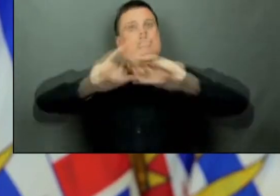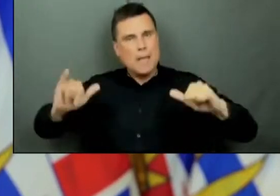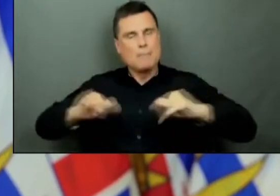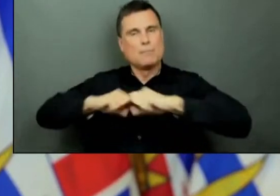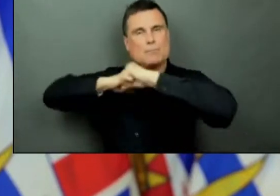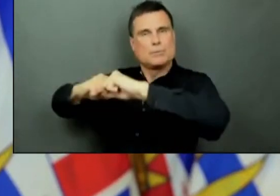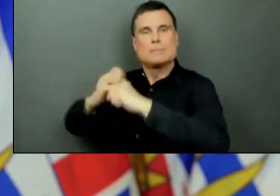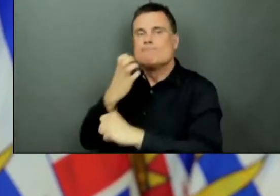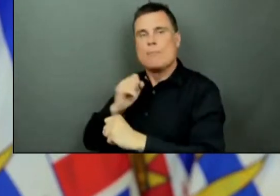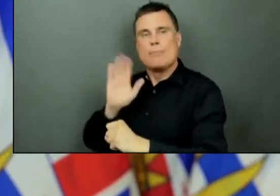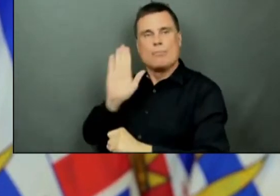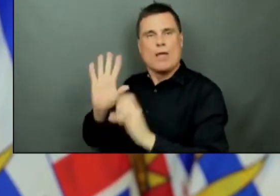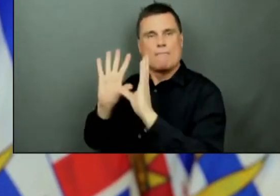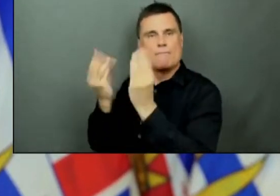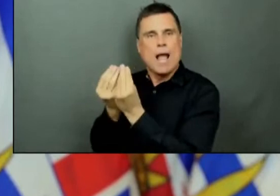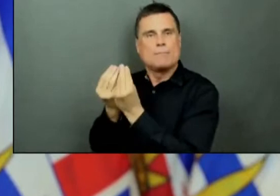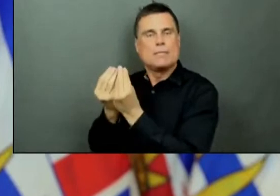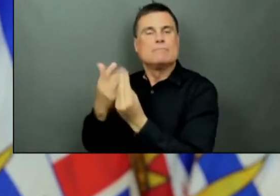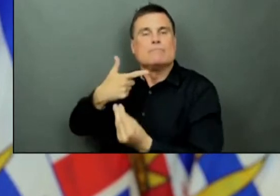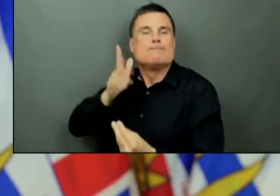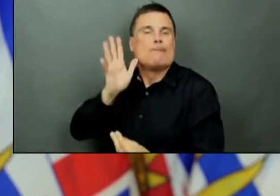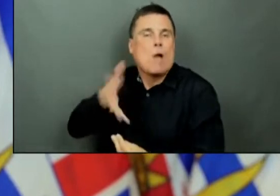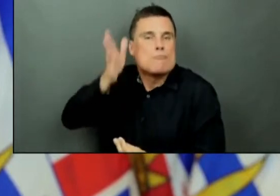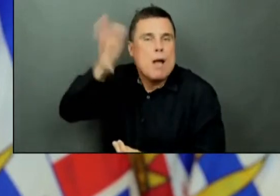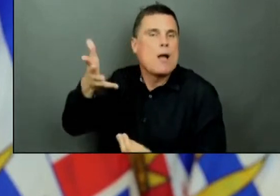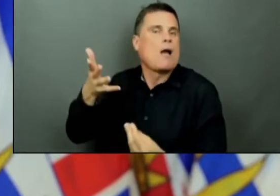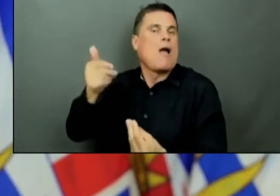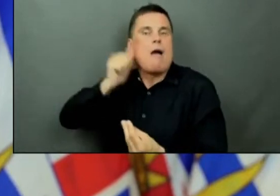lives back so that we can get to that new future where